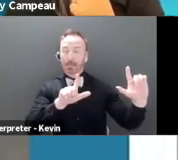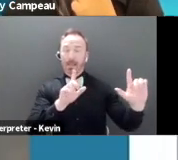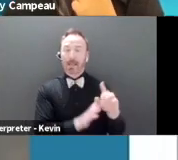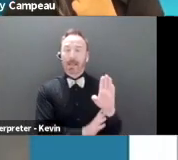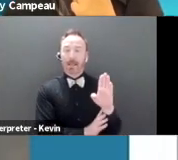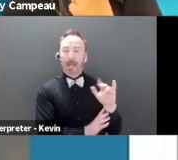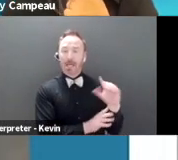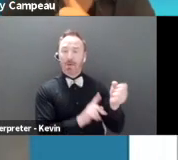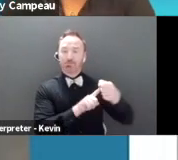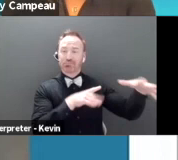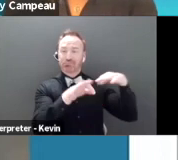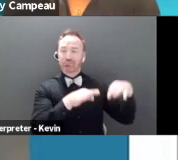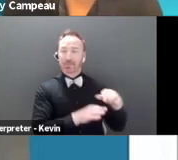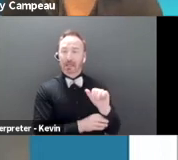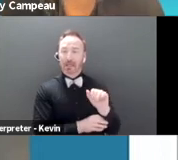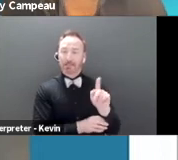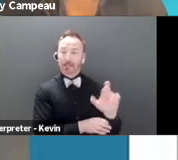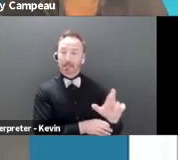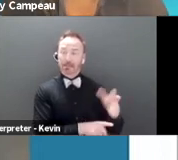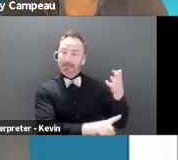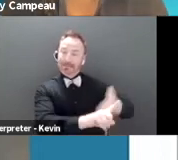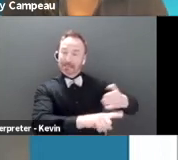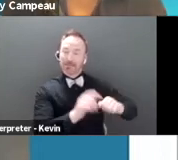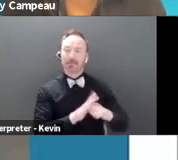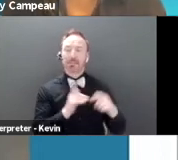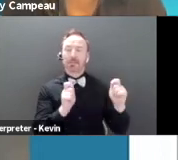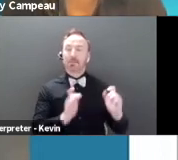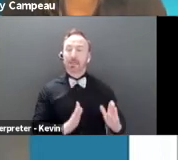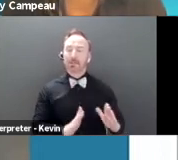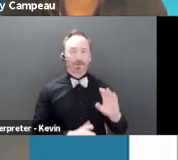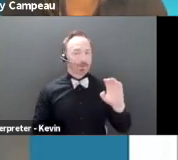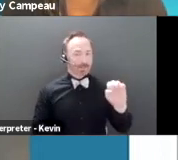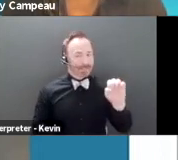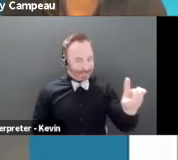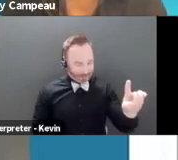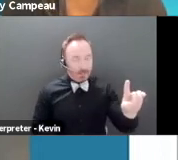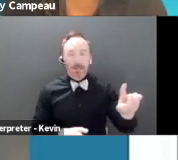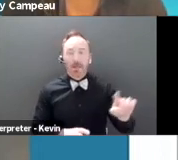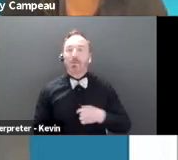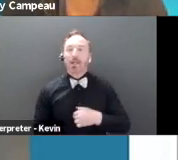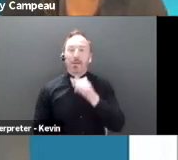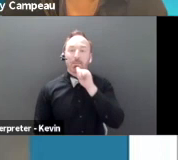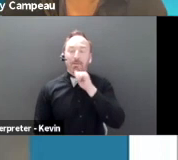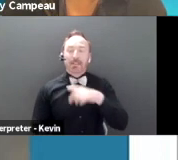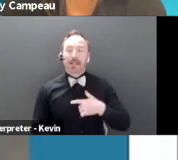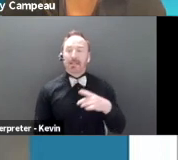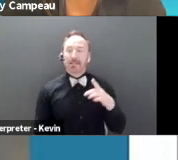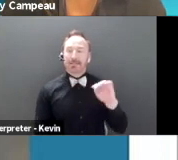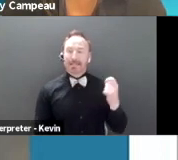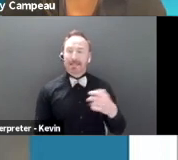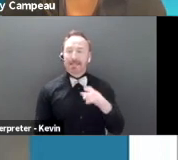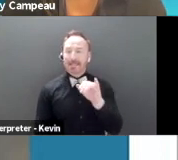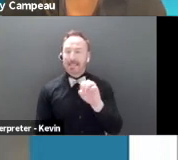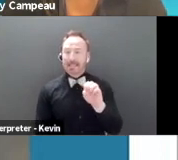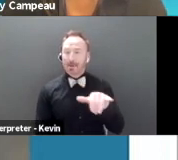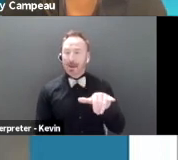on Amir. So Amir is the executive director of private tax at EY Canada. Amir has over